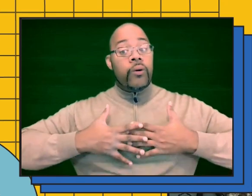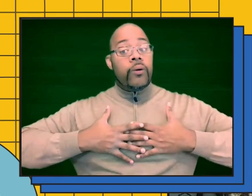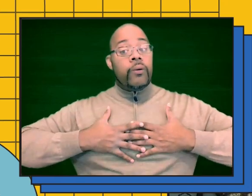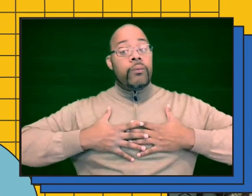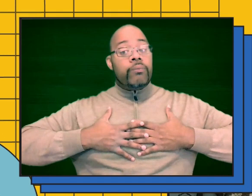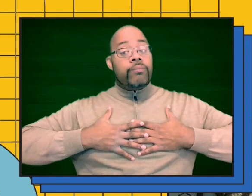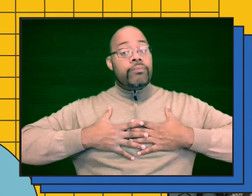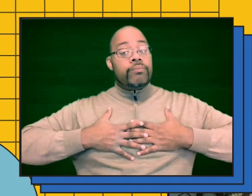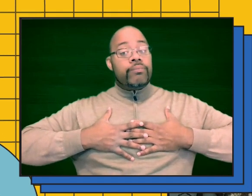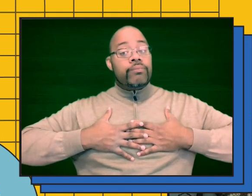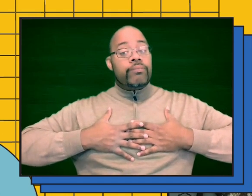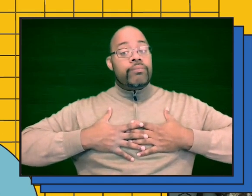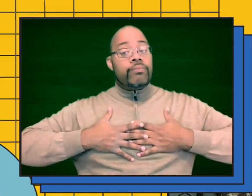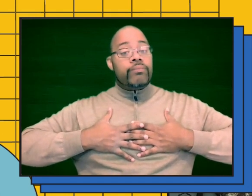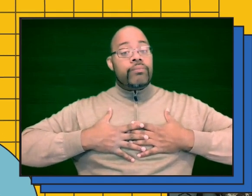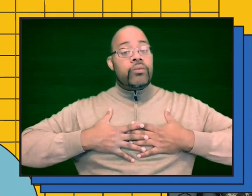Inhaling